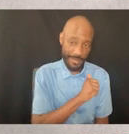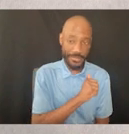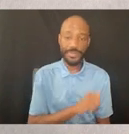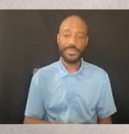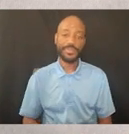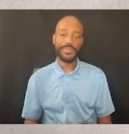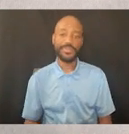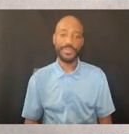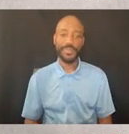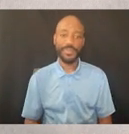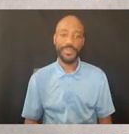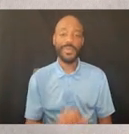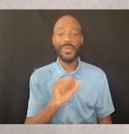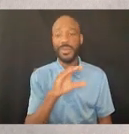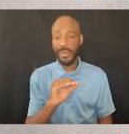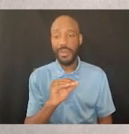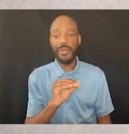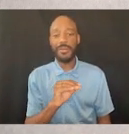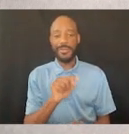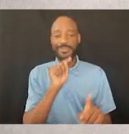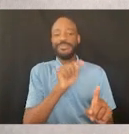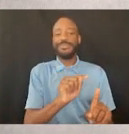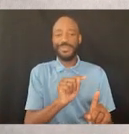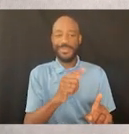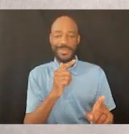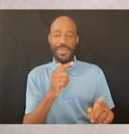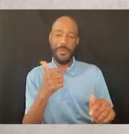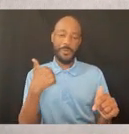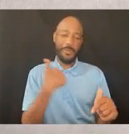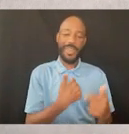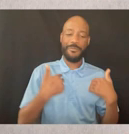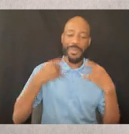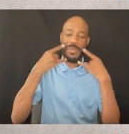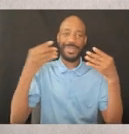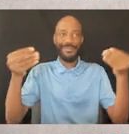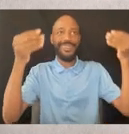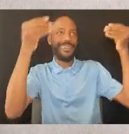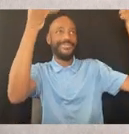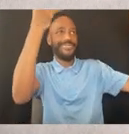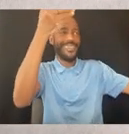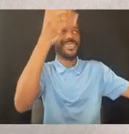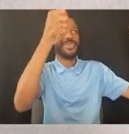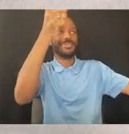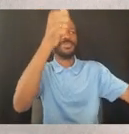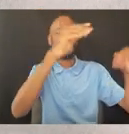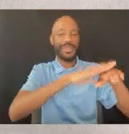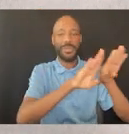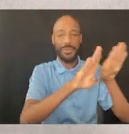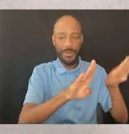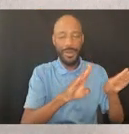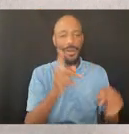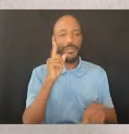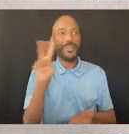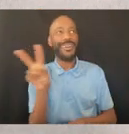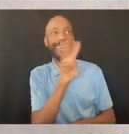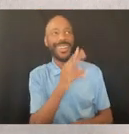remembered these masks and put them up on the wall of our little sewing sweatshop that we had created as inspiration. So thank you so much